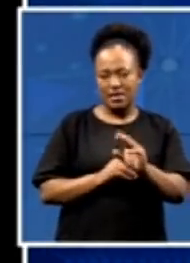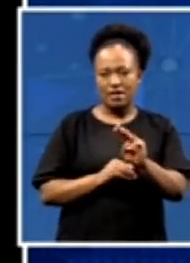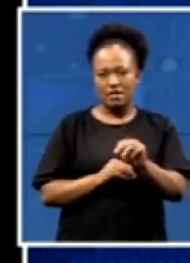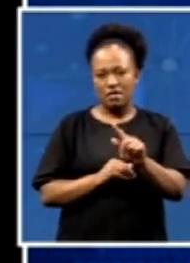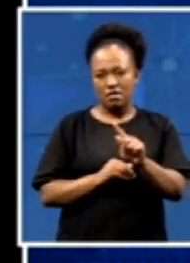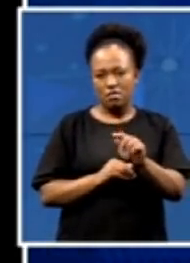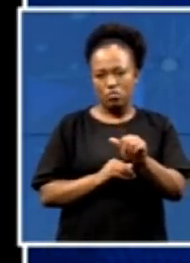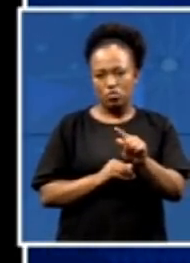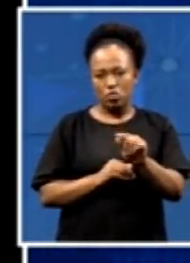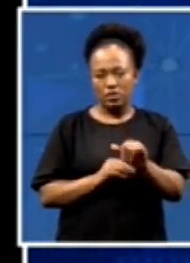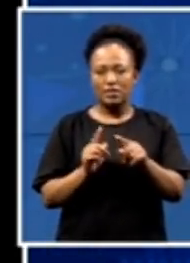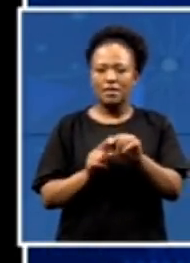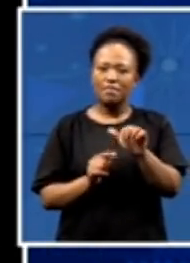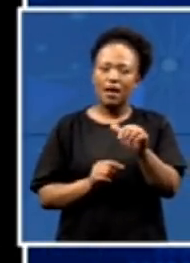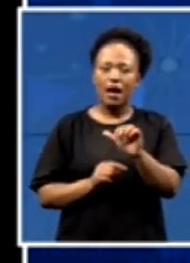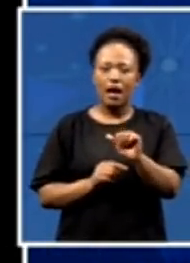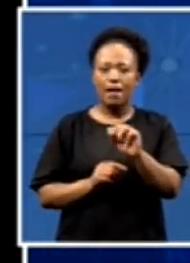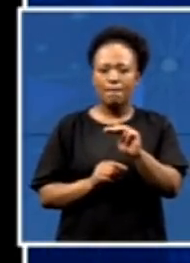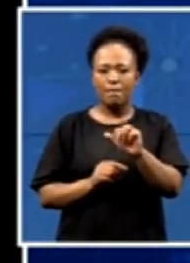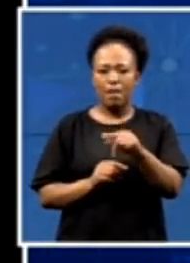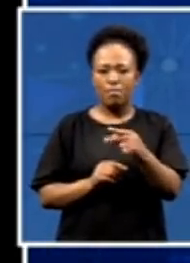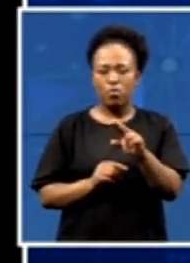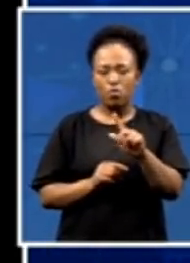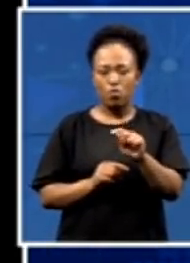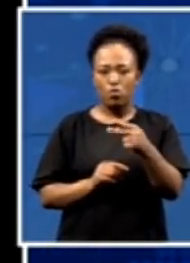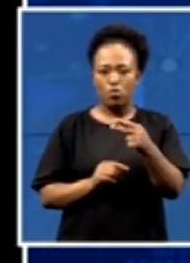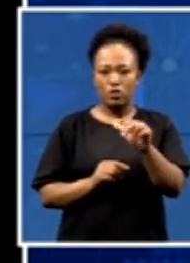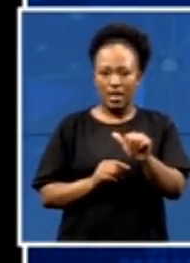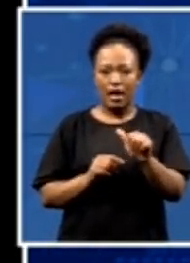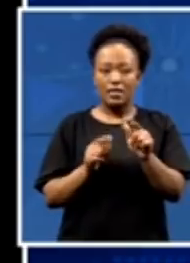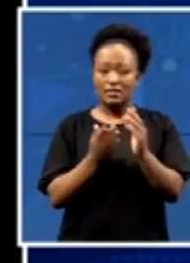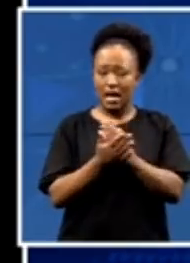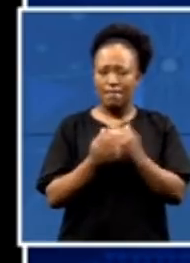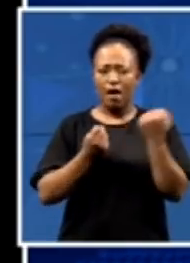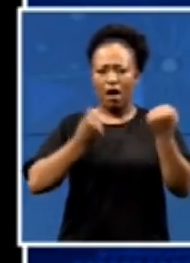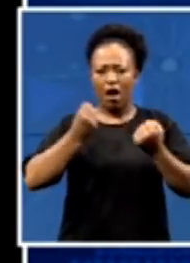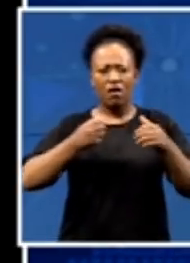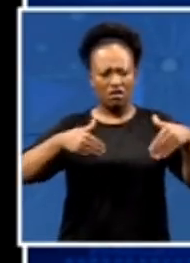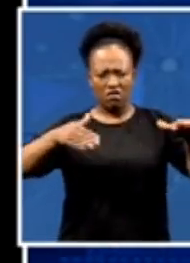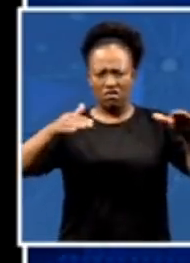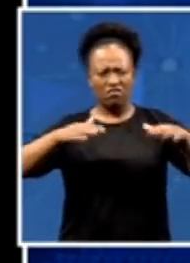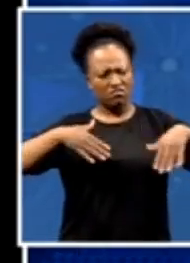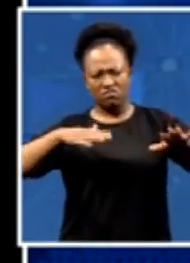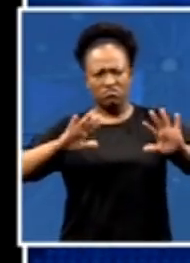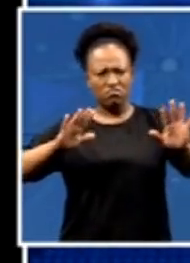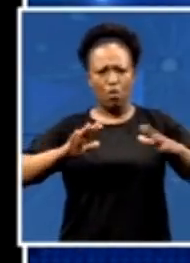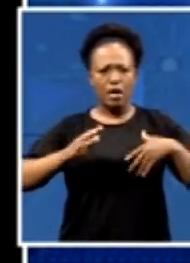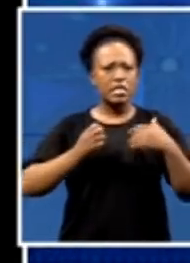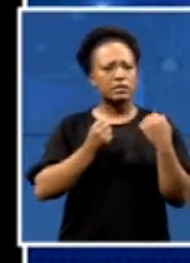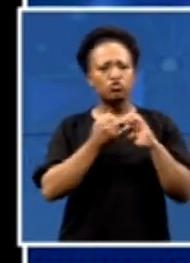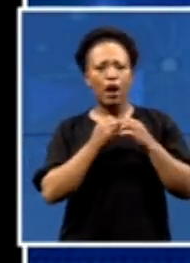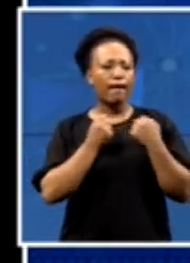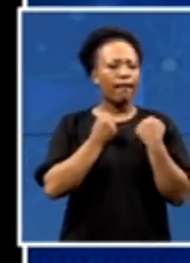are cars that are being turned away because some of them are still trying to move around, trying to use alternative